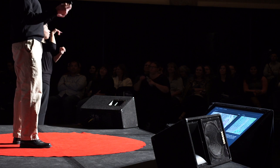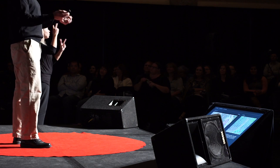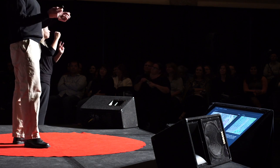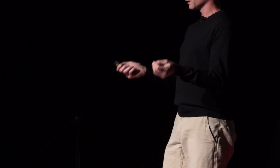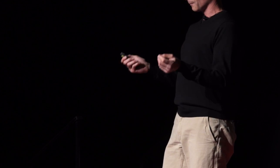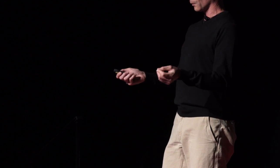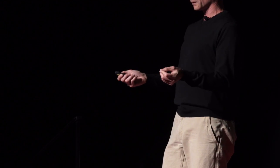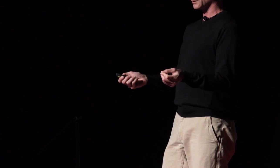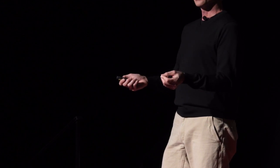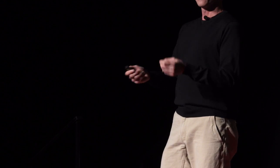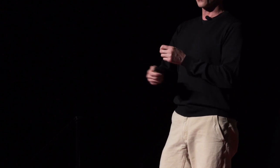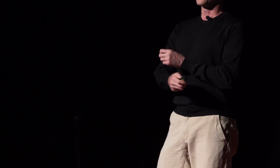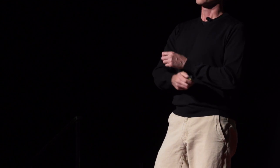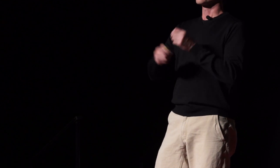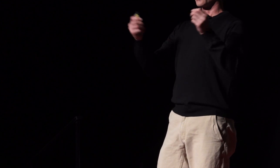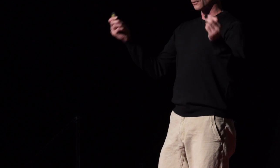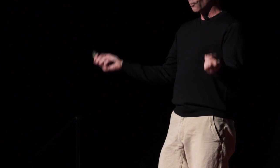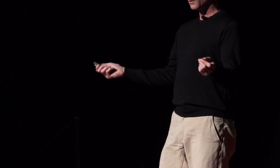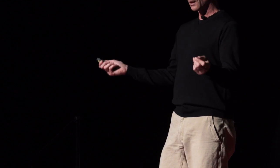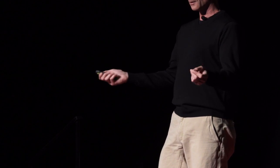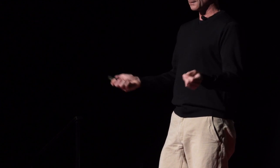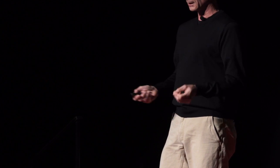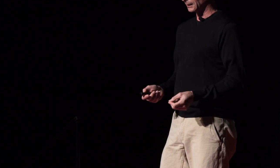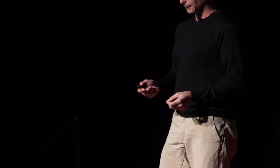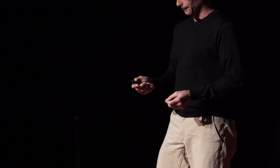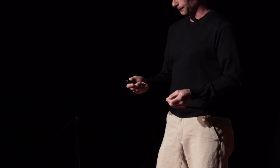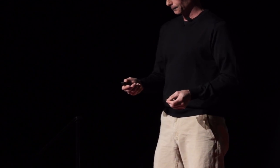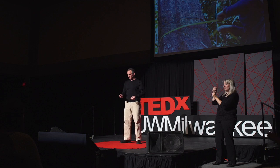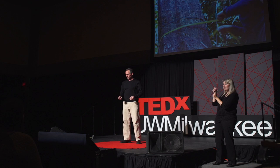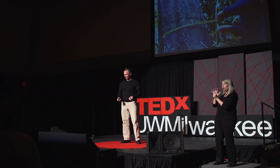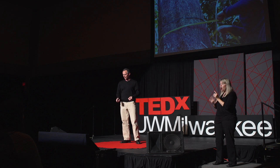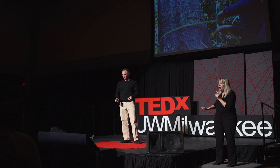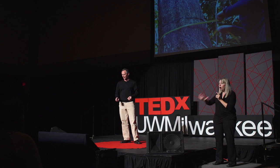is really, really important for the global carbon budget.